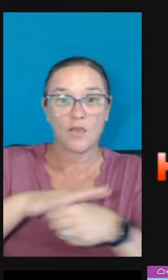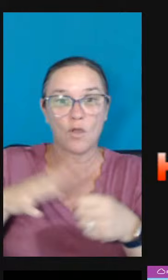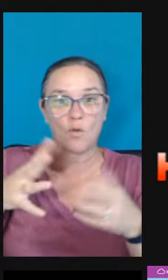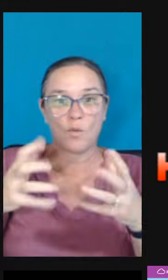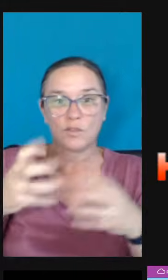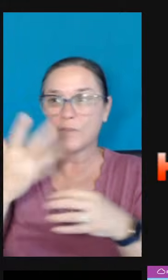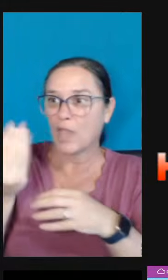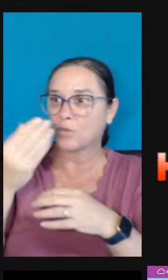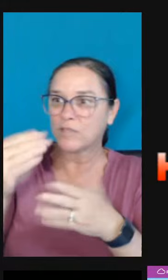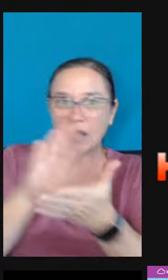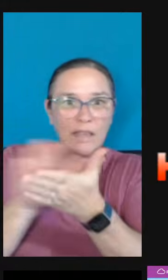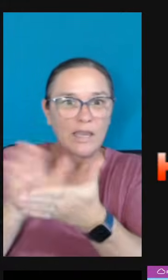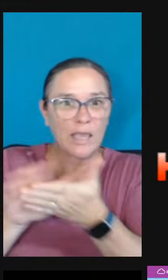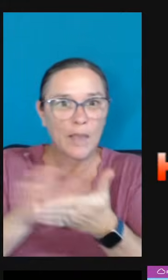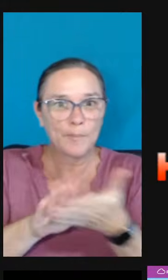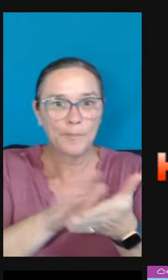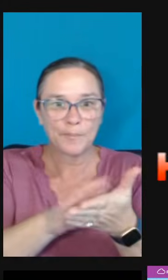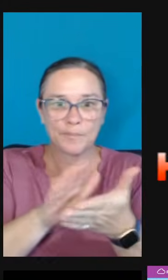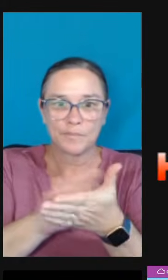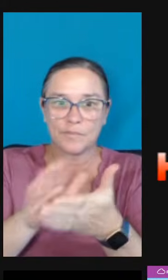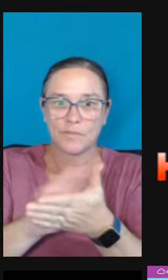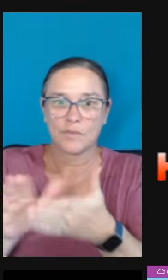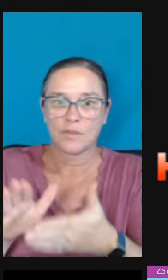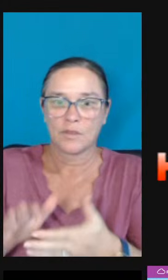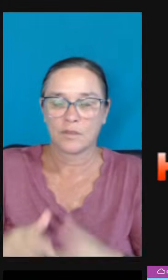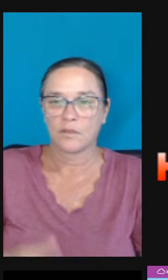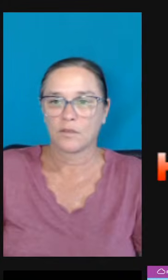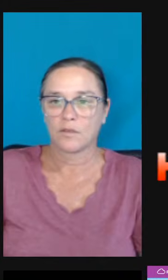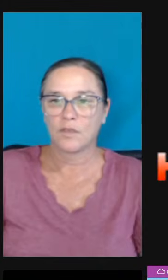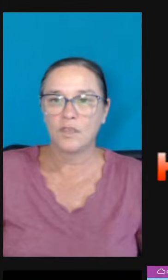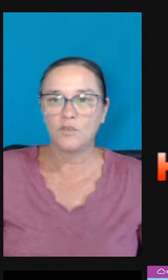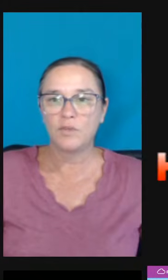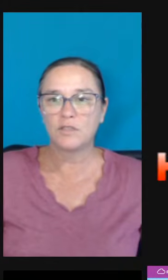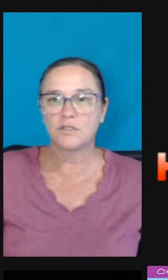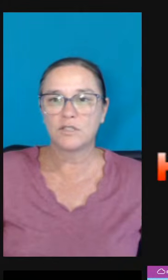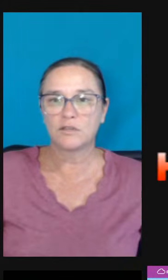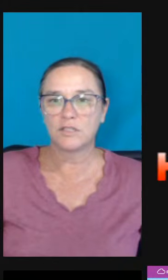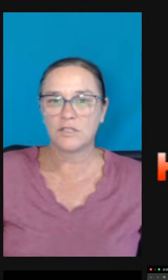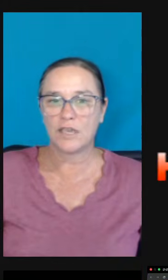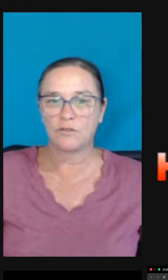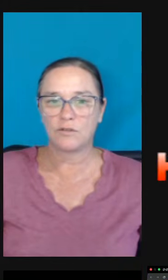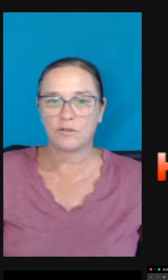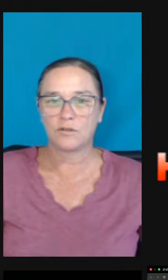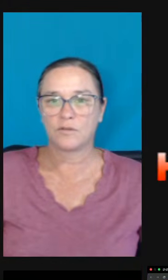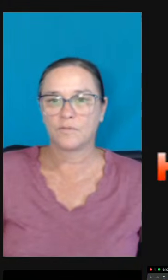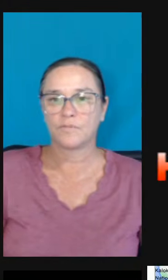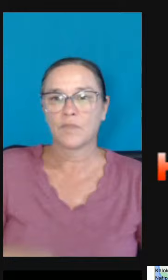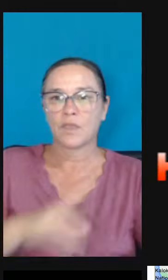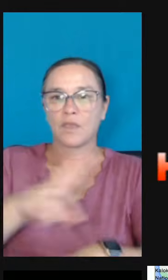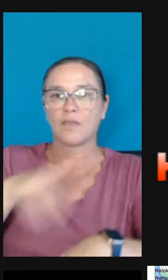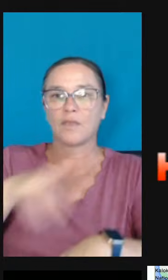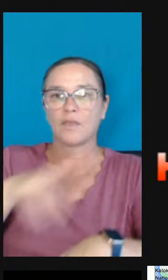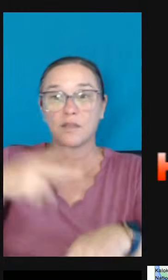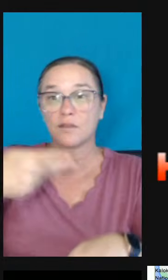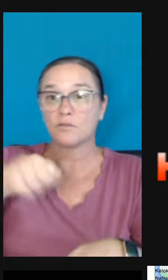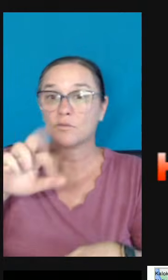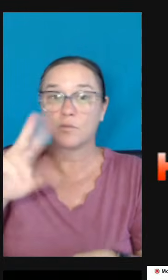up their infrastructure as well. So at the national park, we